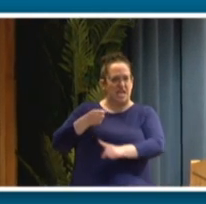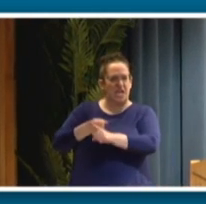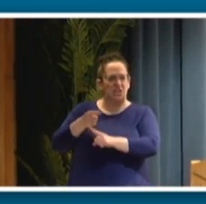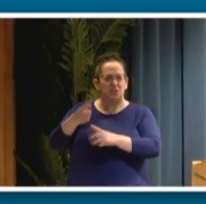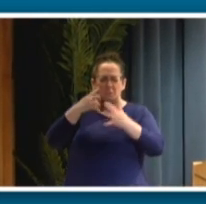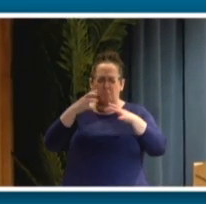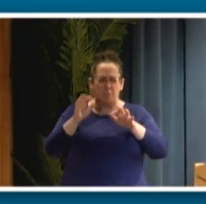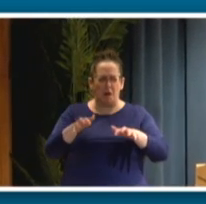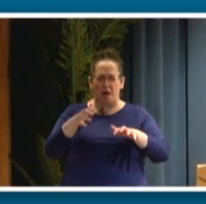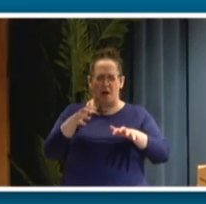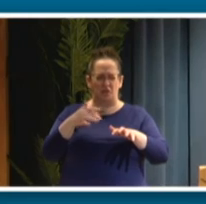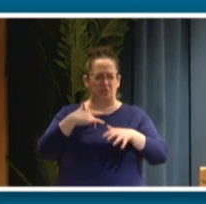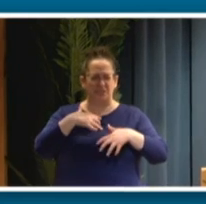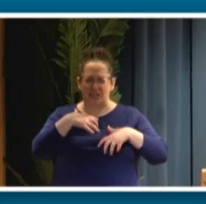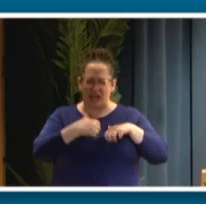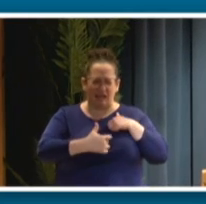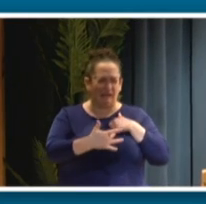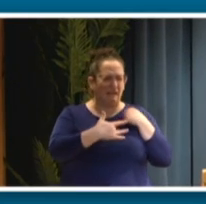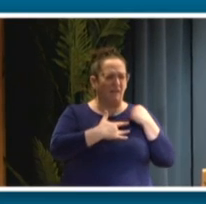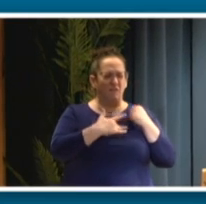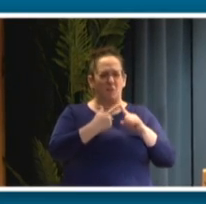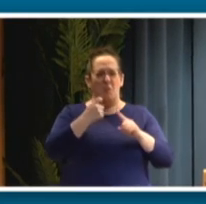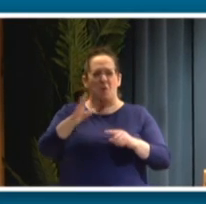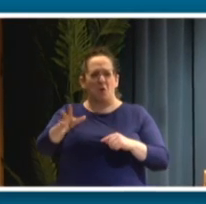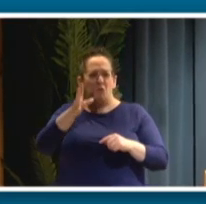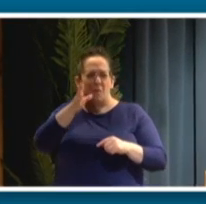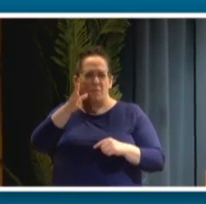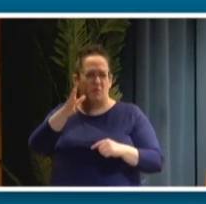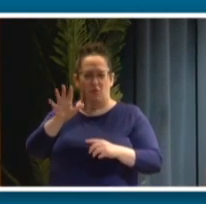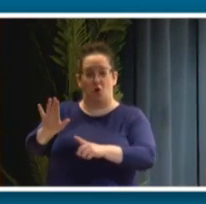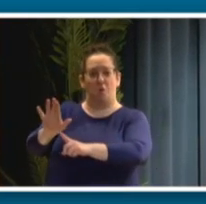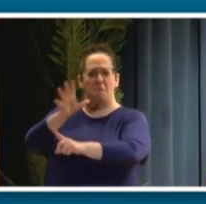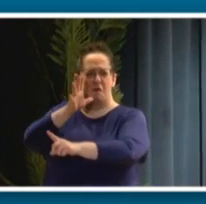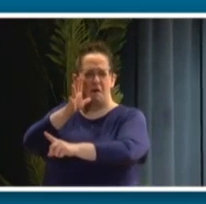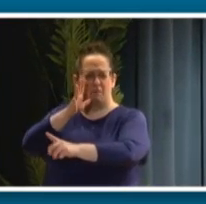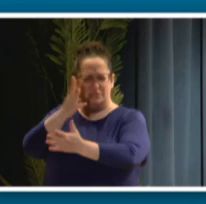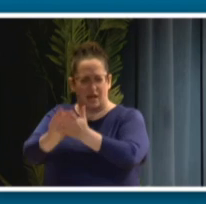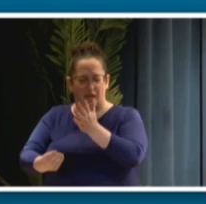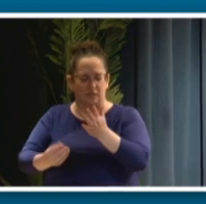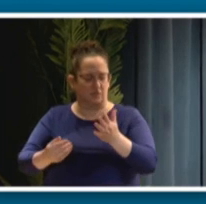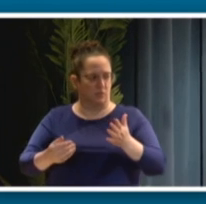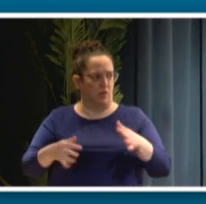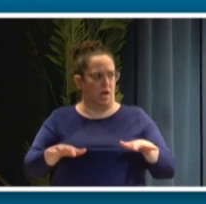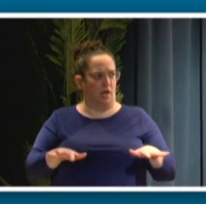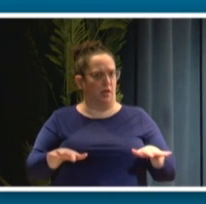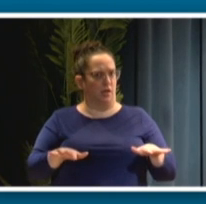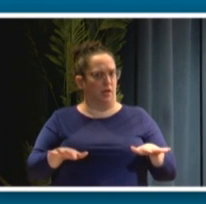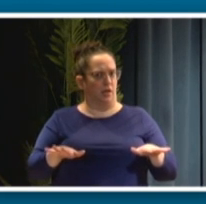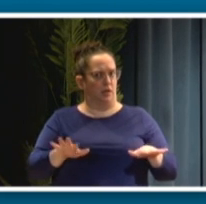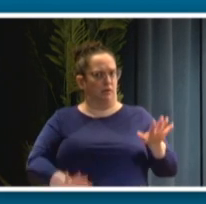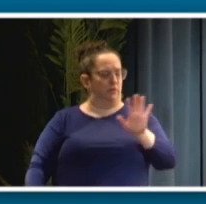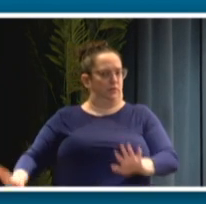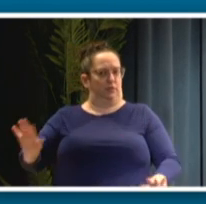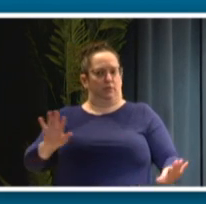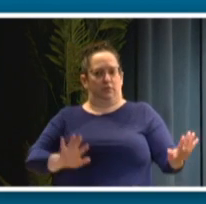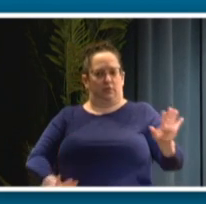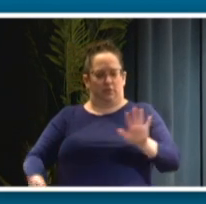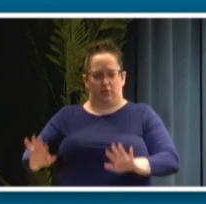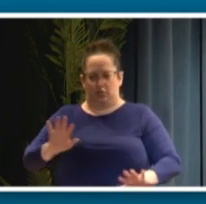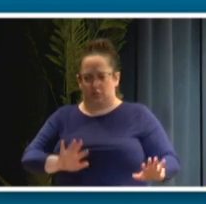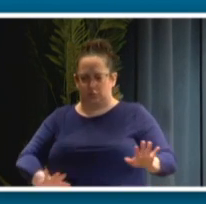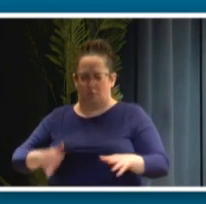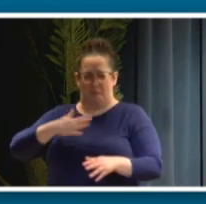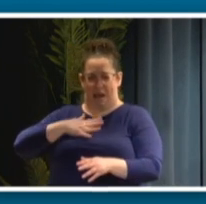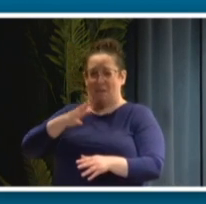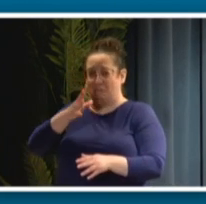everybody in here remembers the first time you hear your mother cry. It's like a strange chemical thing happening, right? And so my mom is going through this grief of losing her mother. I'm just